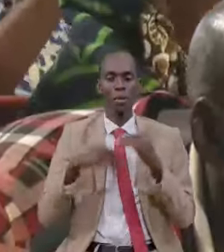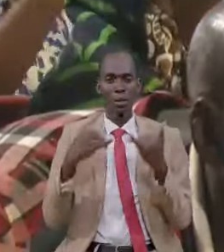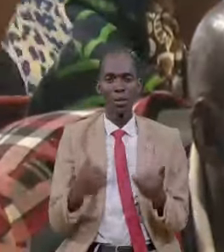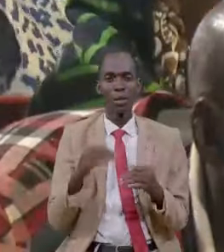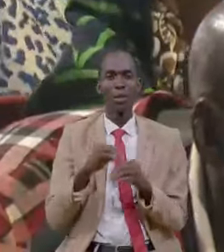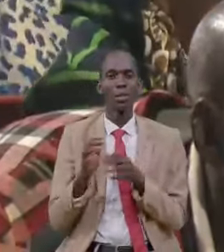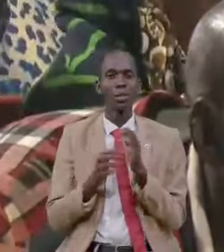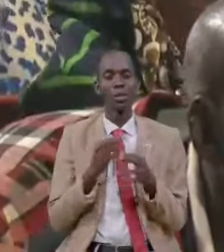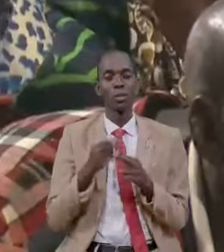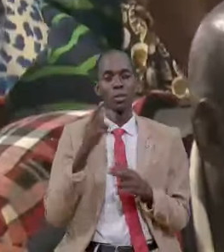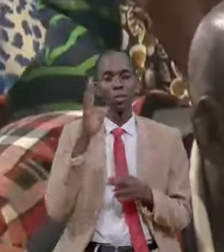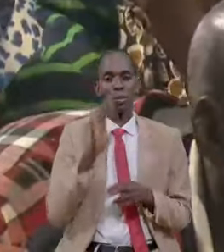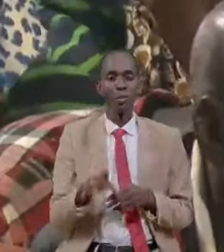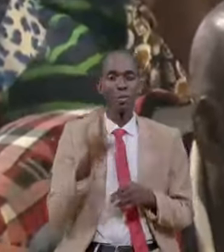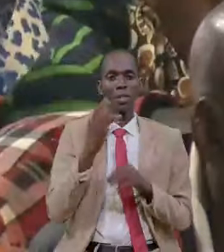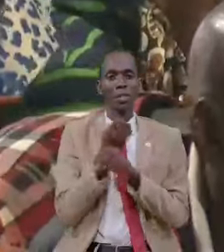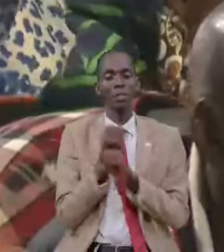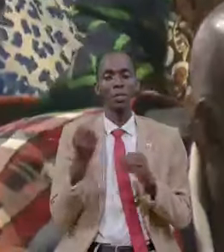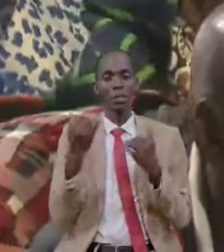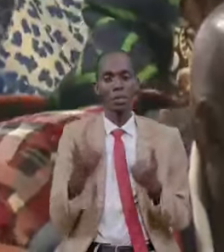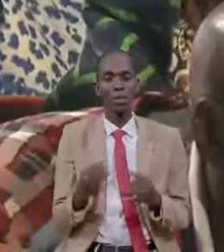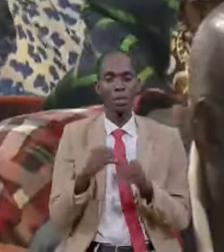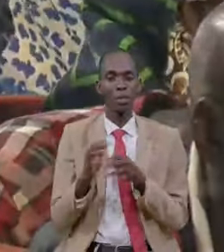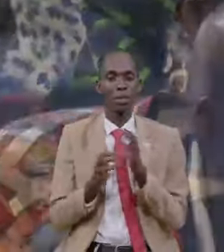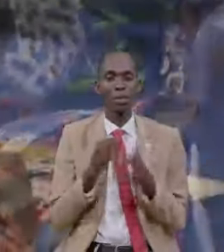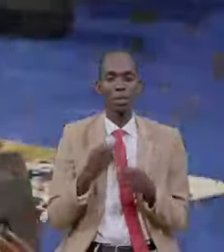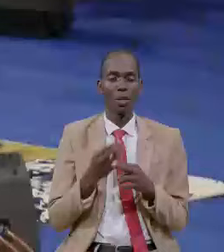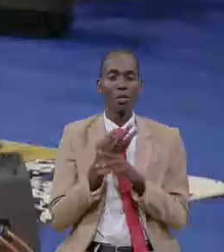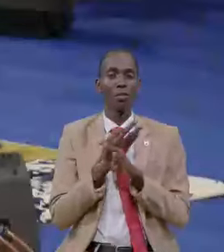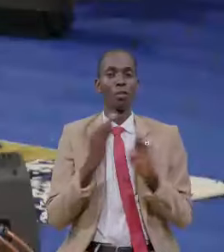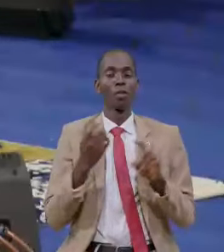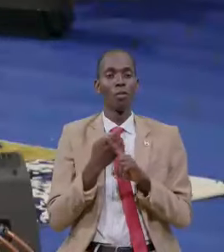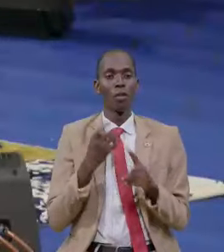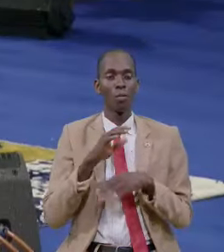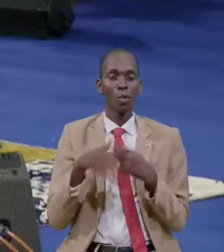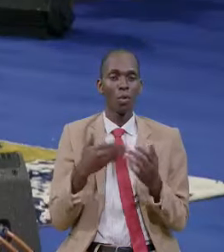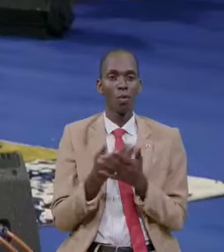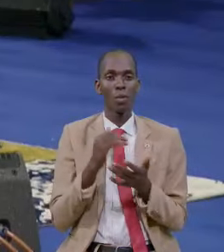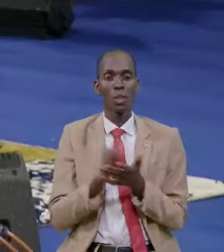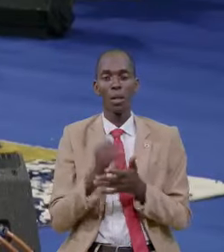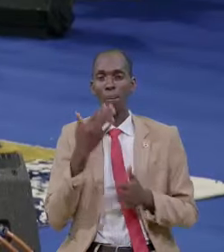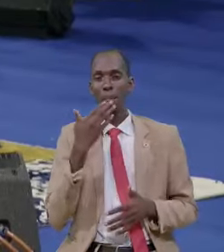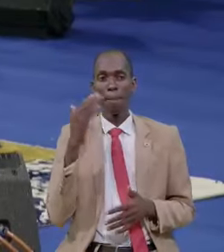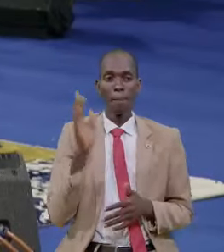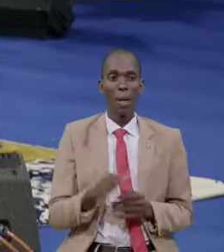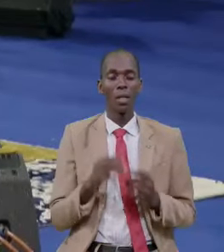Salvation right now. Freedom from those bad, evil, sinful habits right